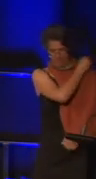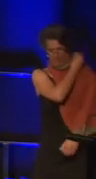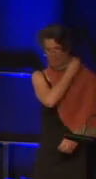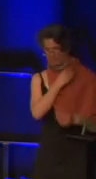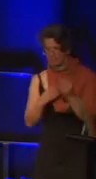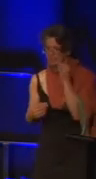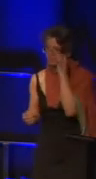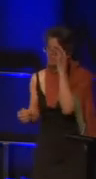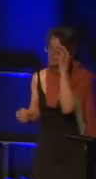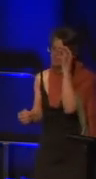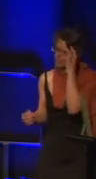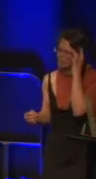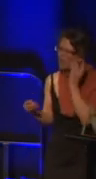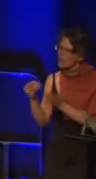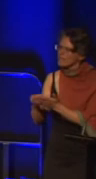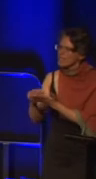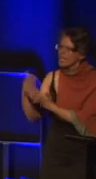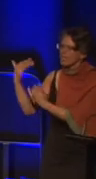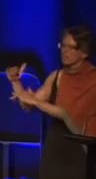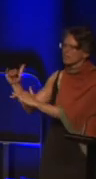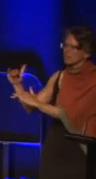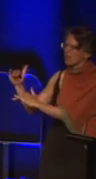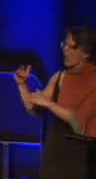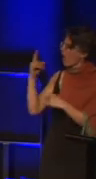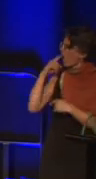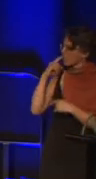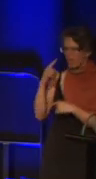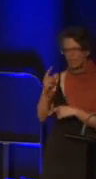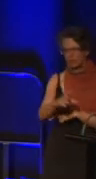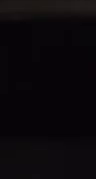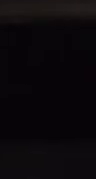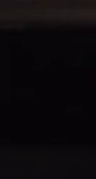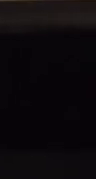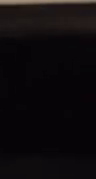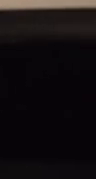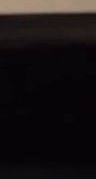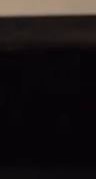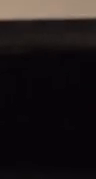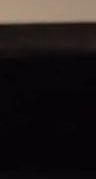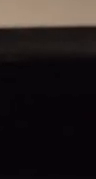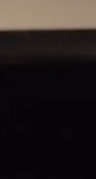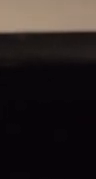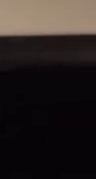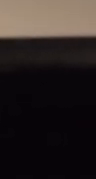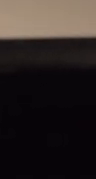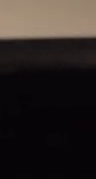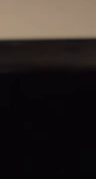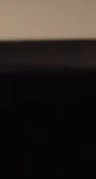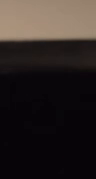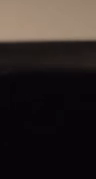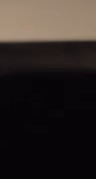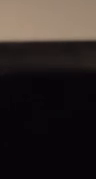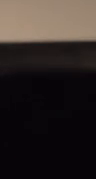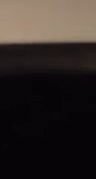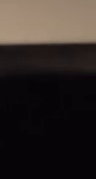I believe the funding cap is in relation to extra payments around Christchurch. Shane explained it to us the other night. But I was at the regional